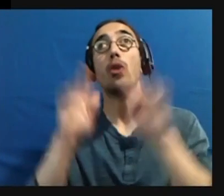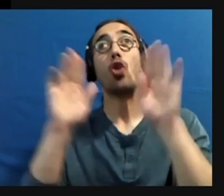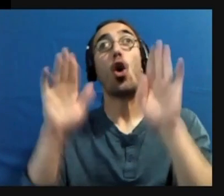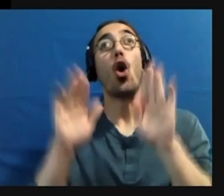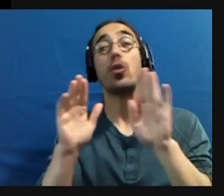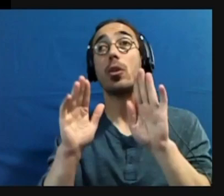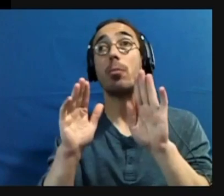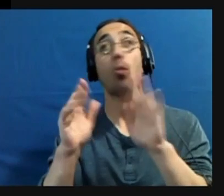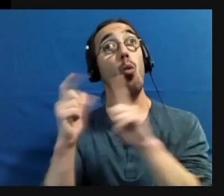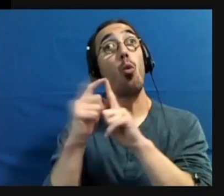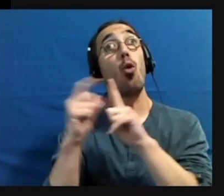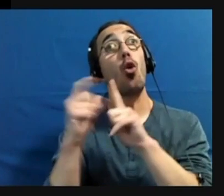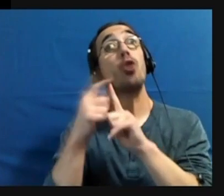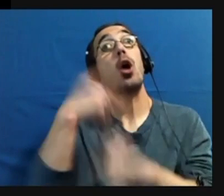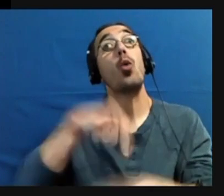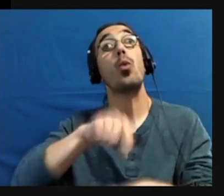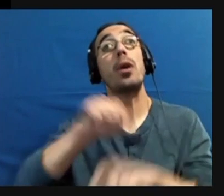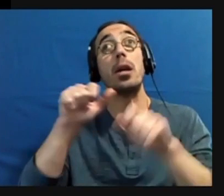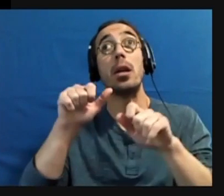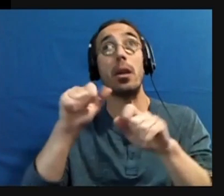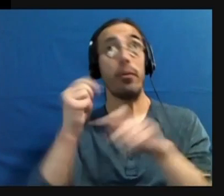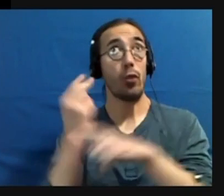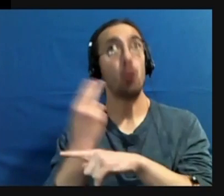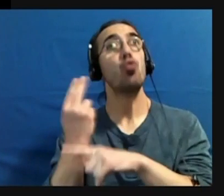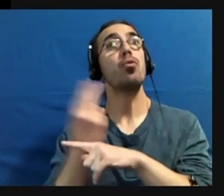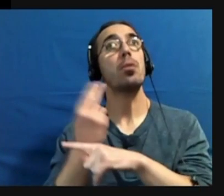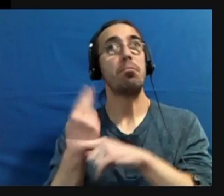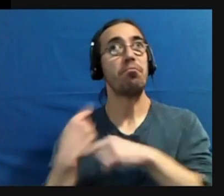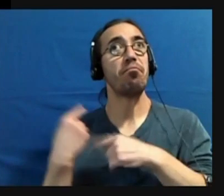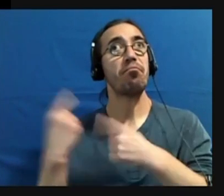word that has been